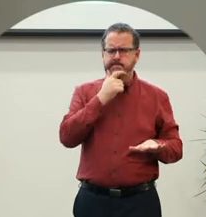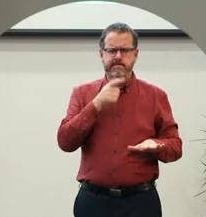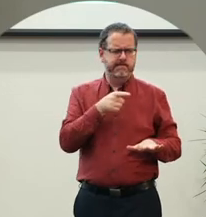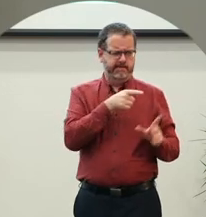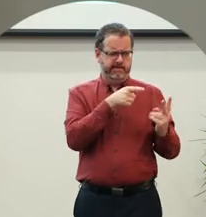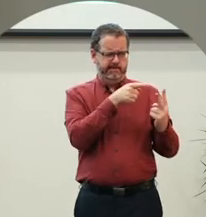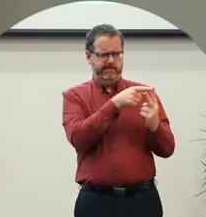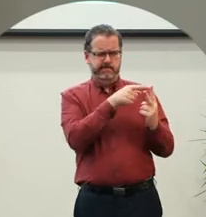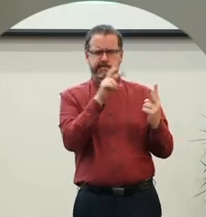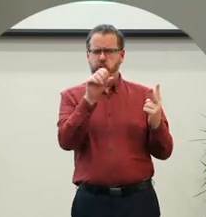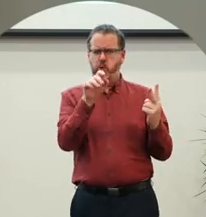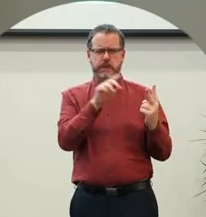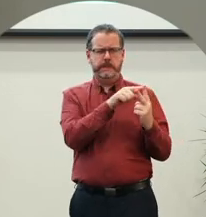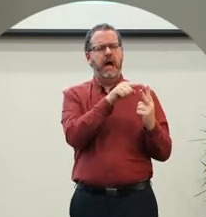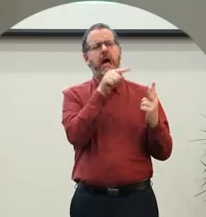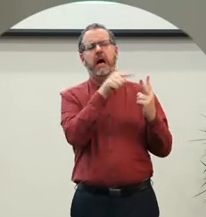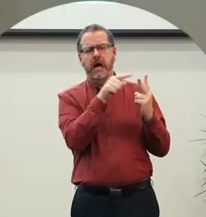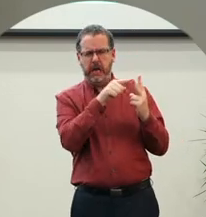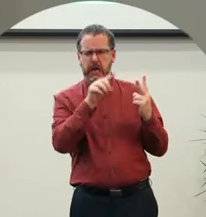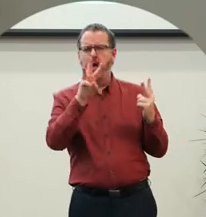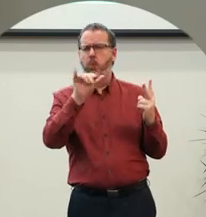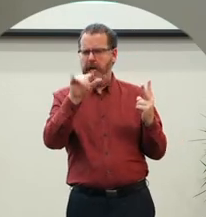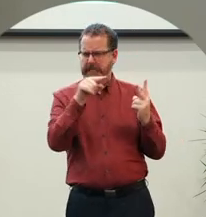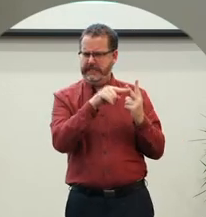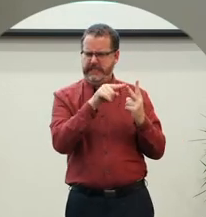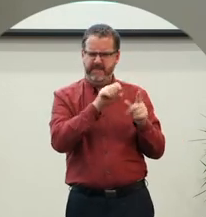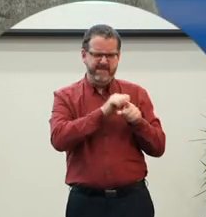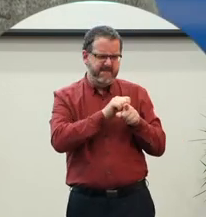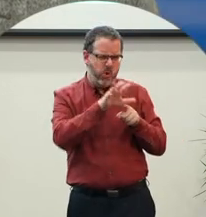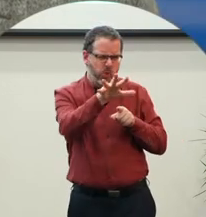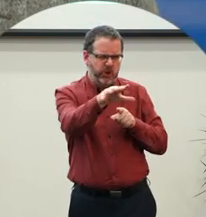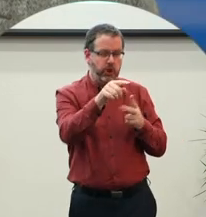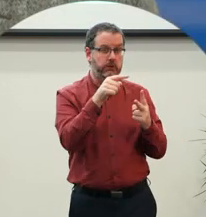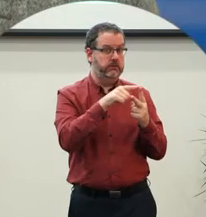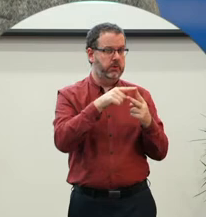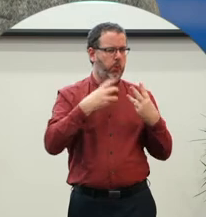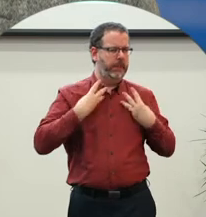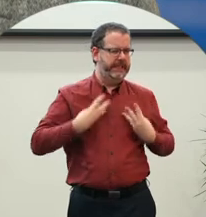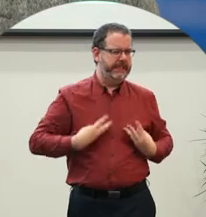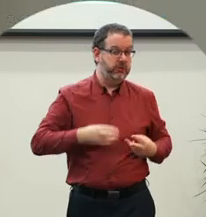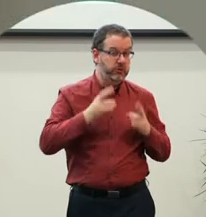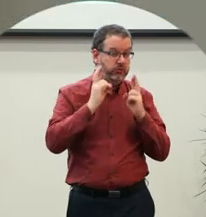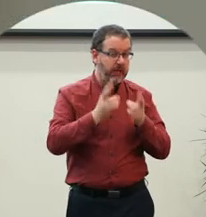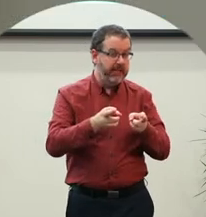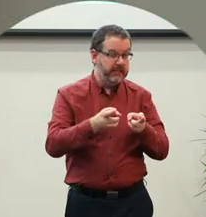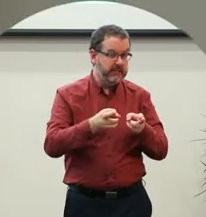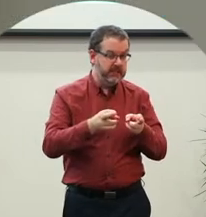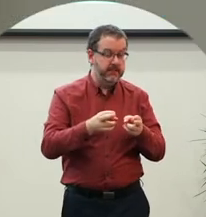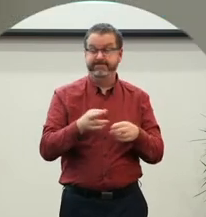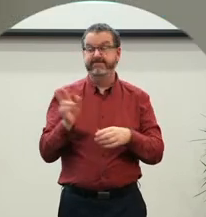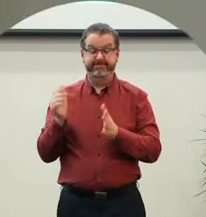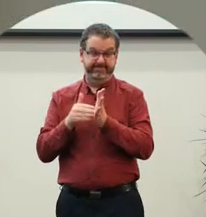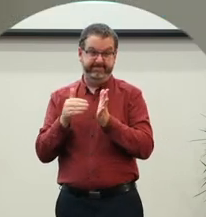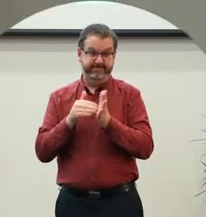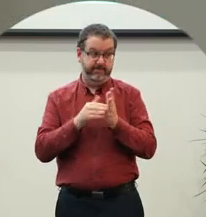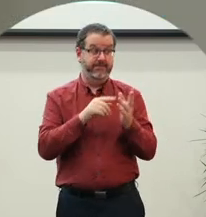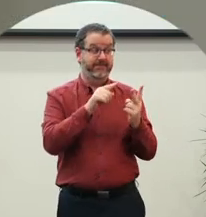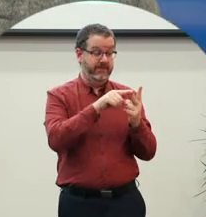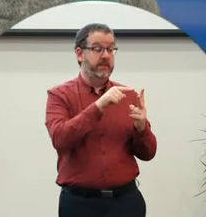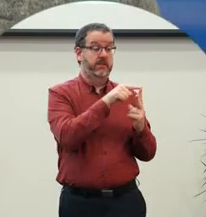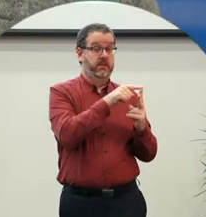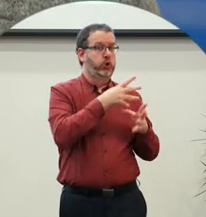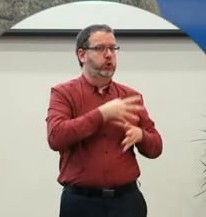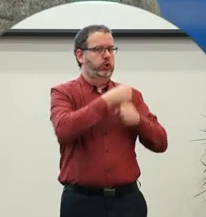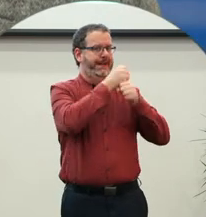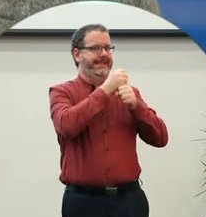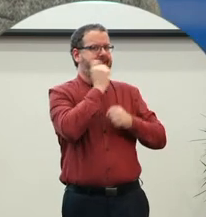the controlling influence, and her as the influenced. Yes. And that was reflected in the sentencing. It was, yeah. She got a suspended sentence and Wally was